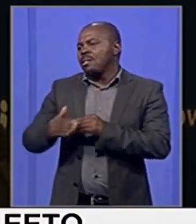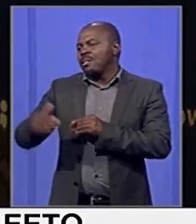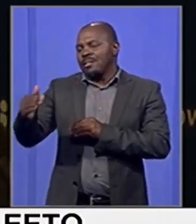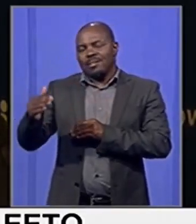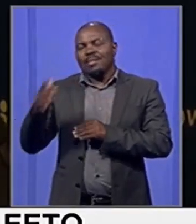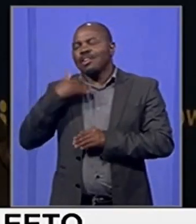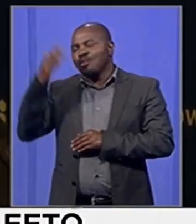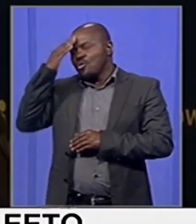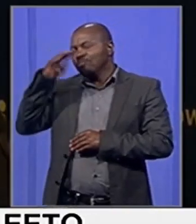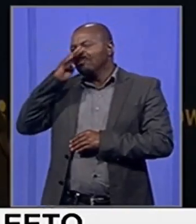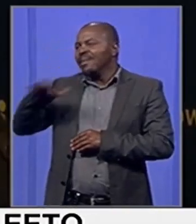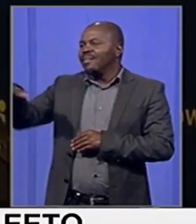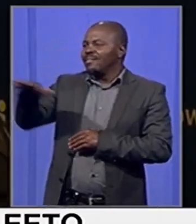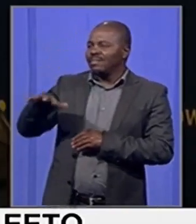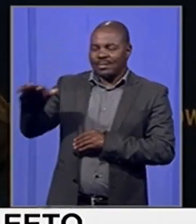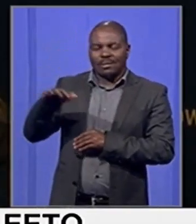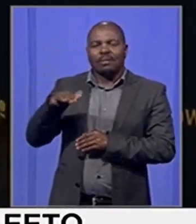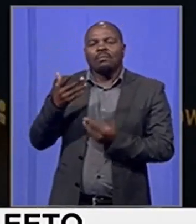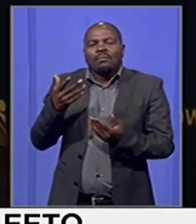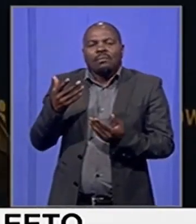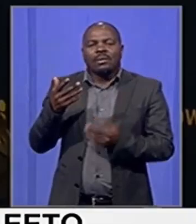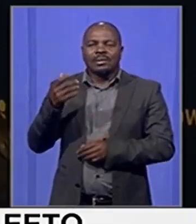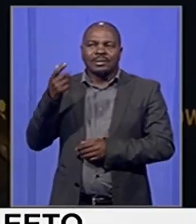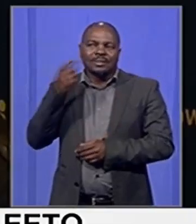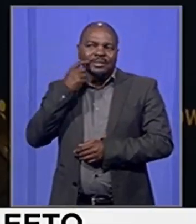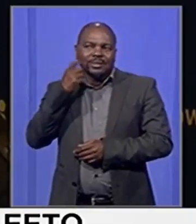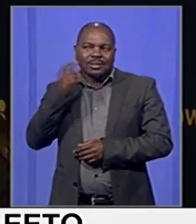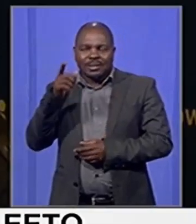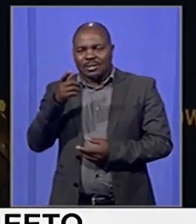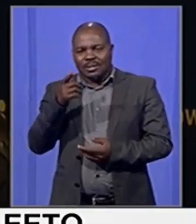very difficult to identify whether they